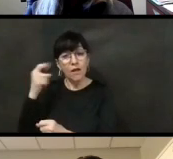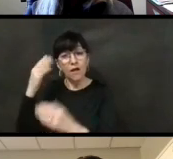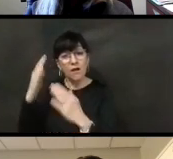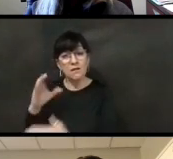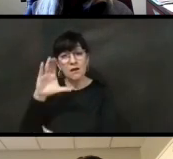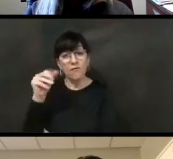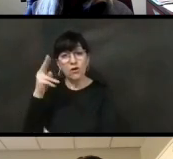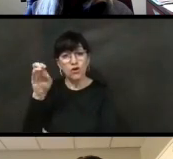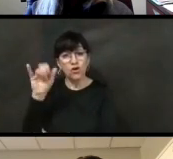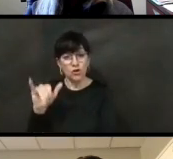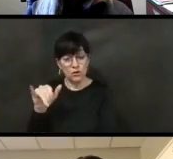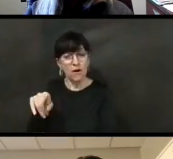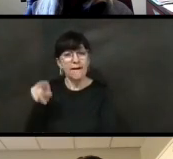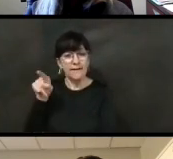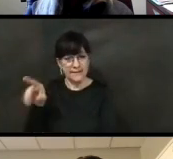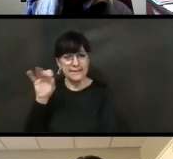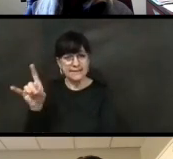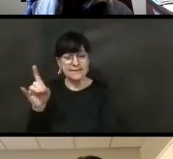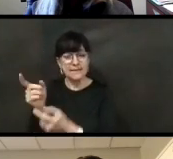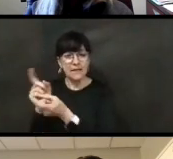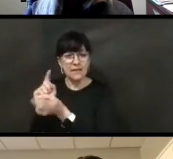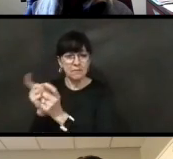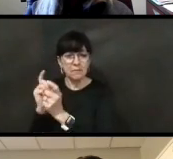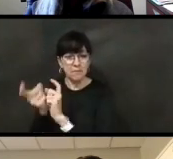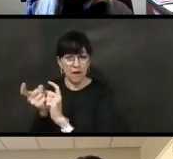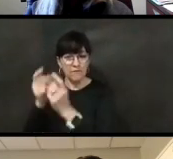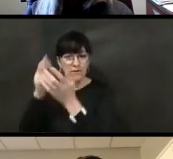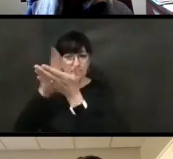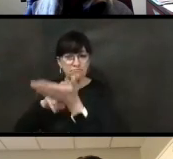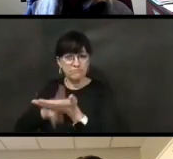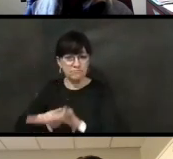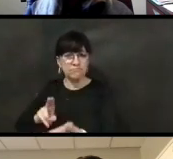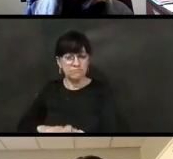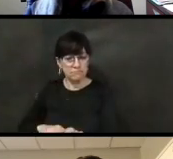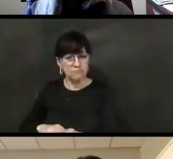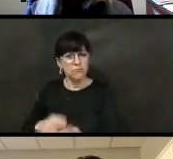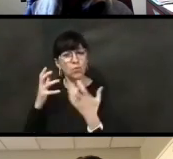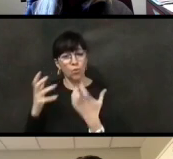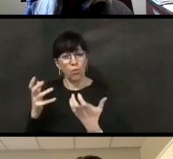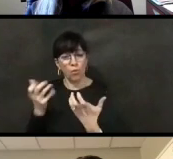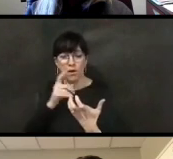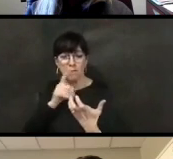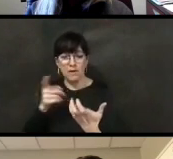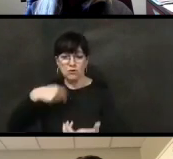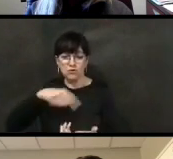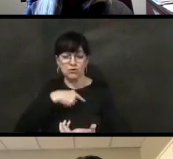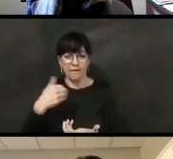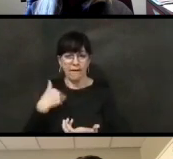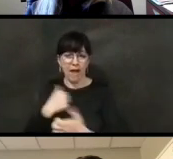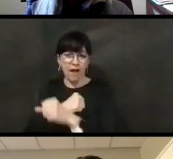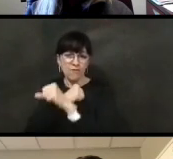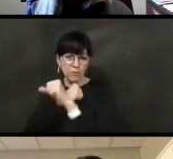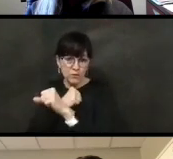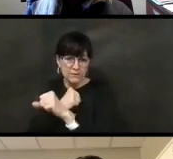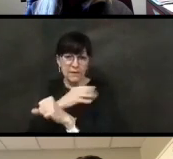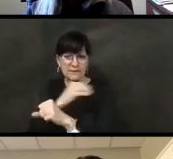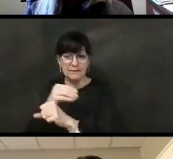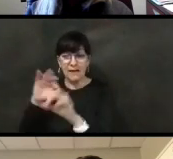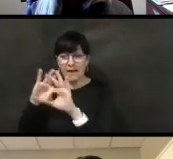number of our executive orders, calling for things for our personal protection and our protection of our loved ones, including